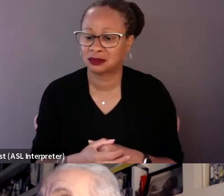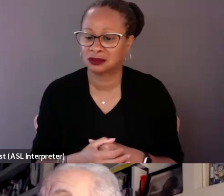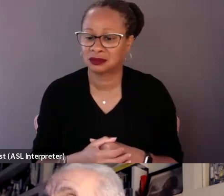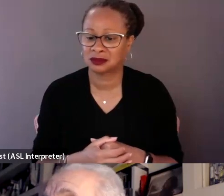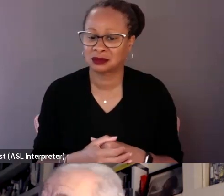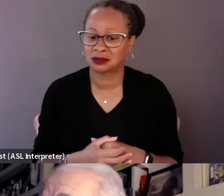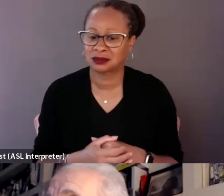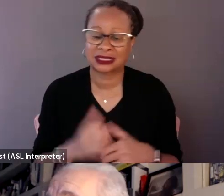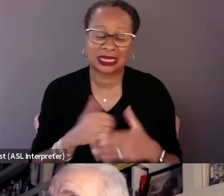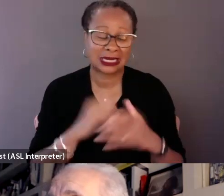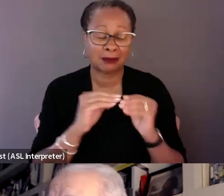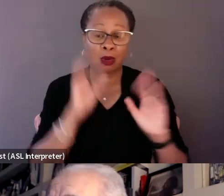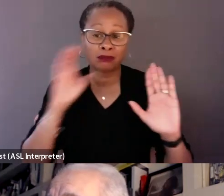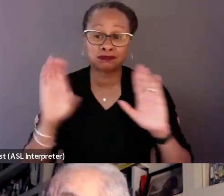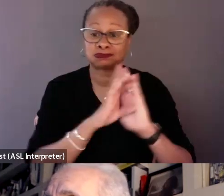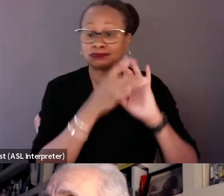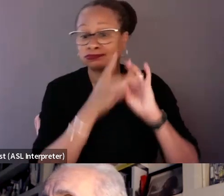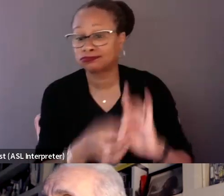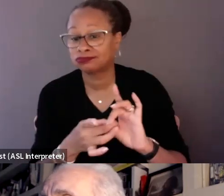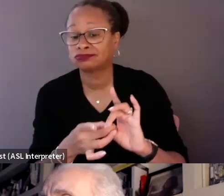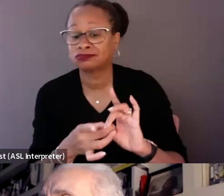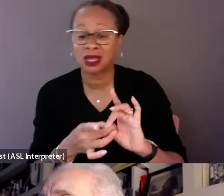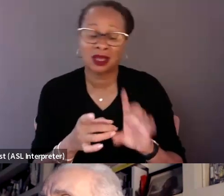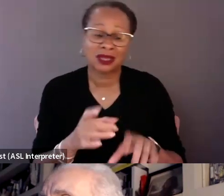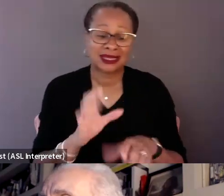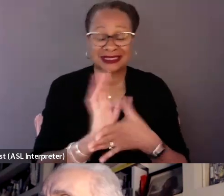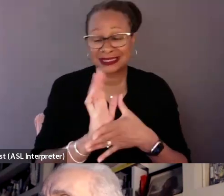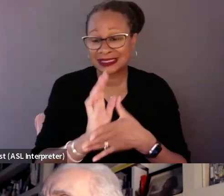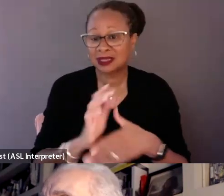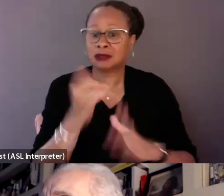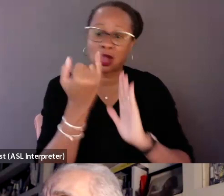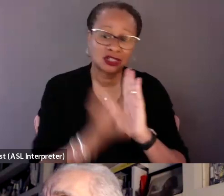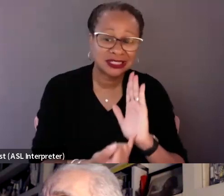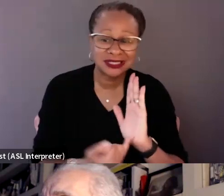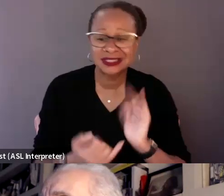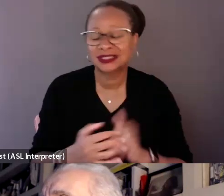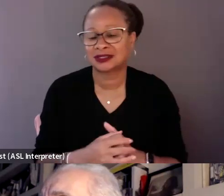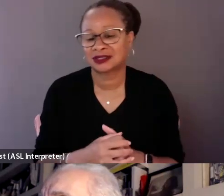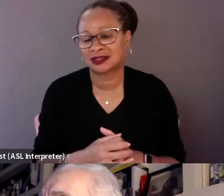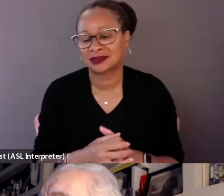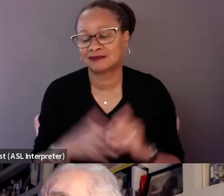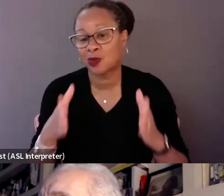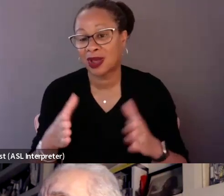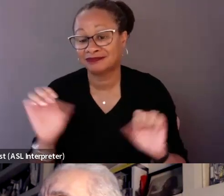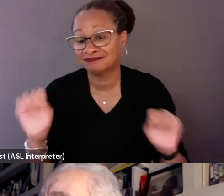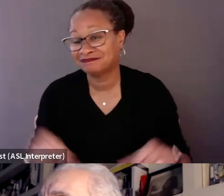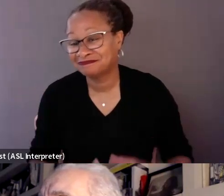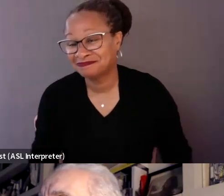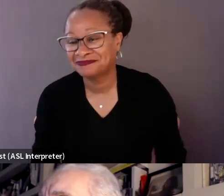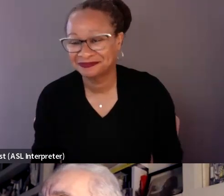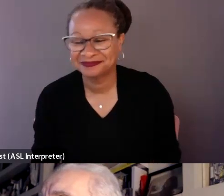in a pictorial, cinematographic, plastic, artistically way, no?